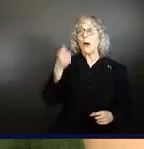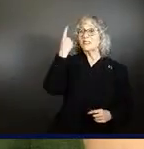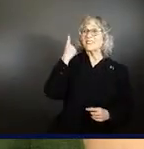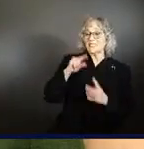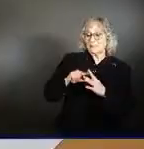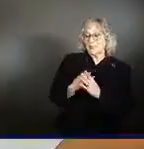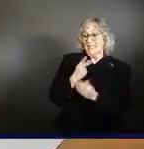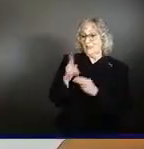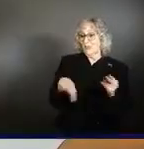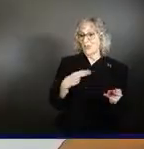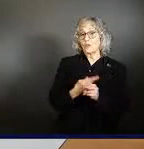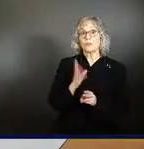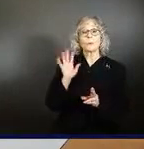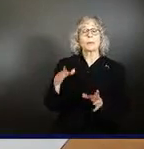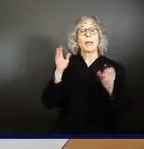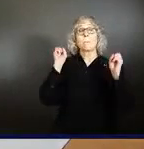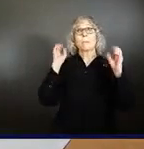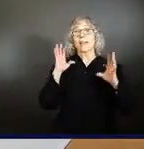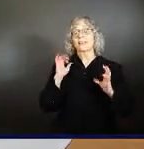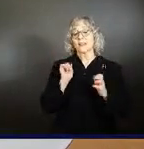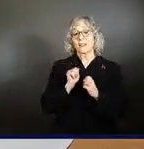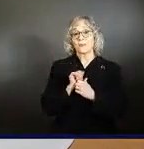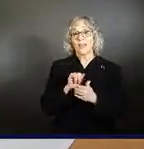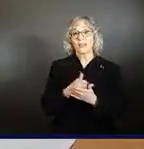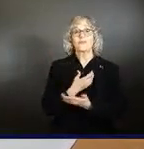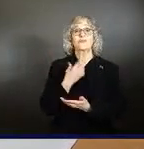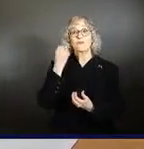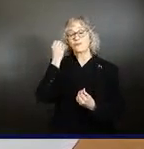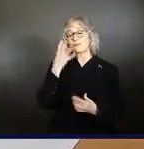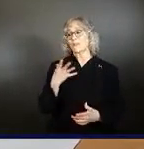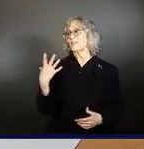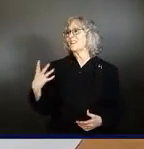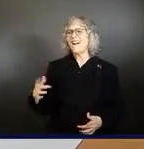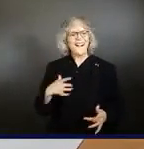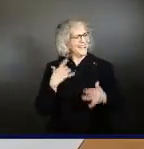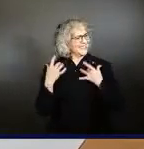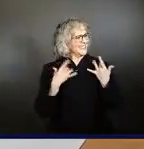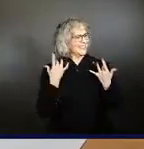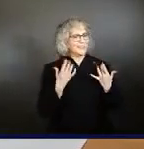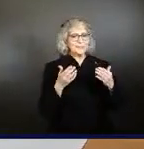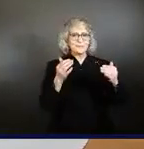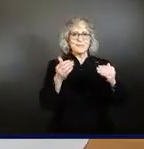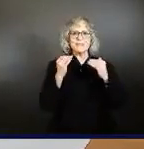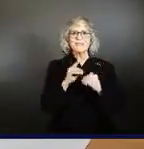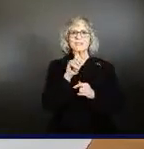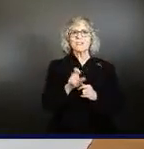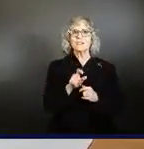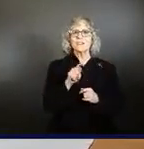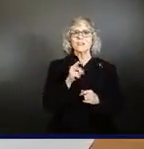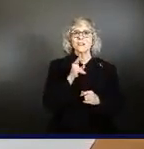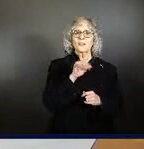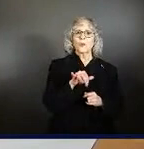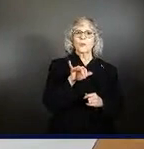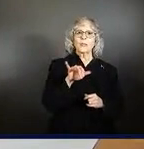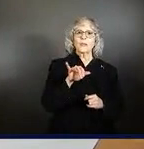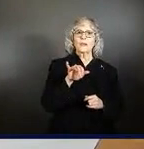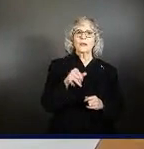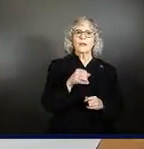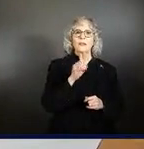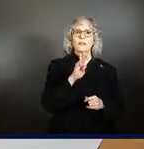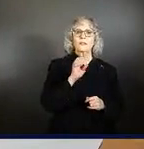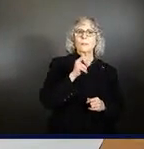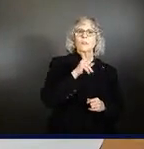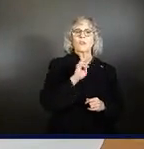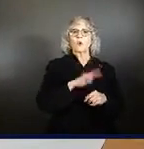Webb. That is so exciting. And so our next question is from Tony Jebson on Twitter, who